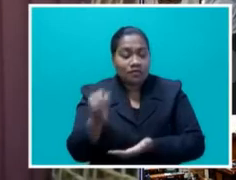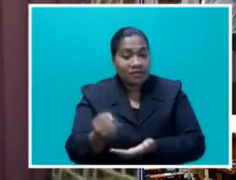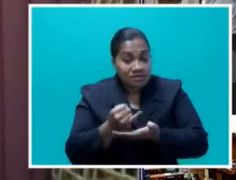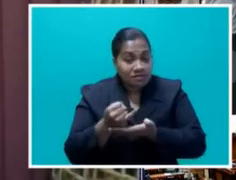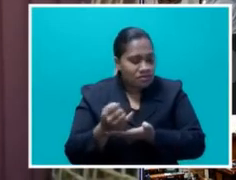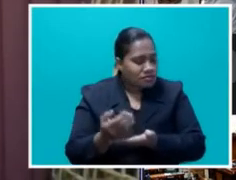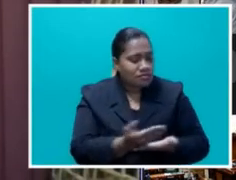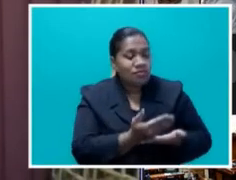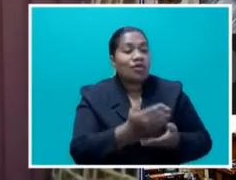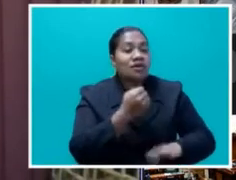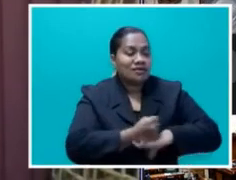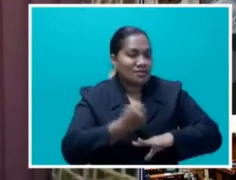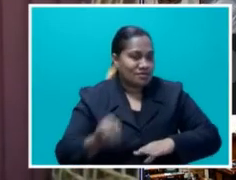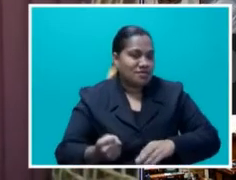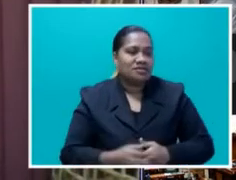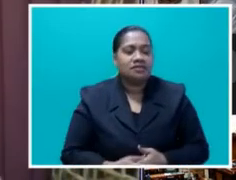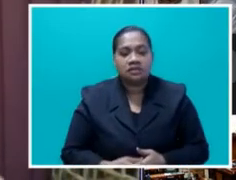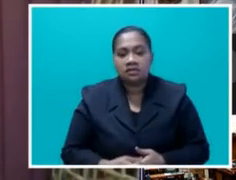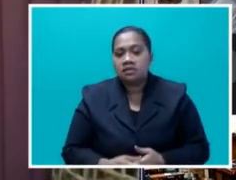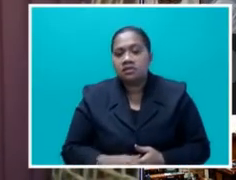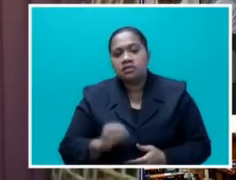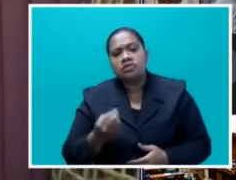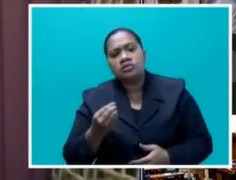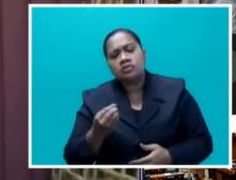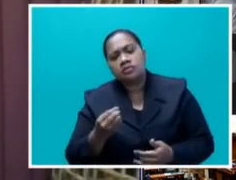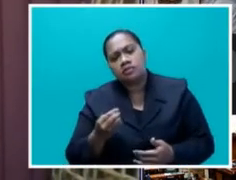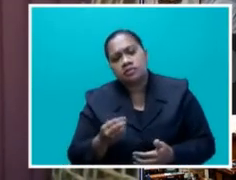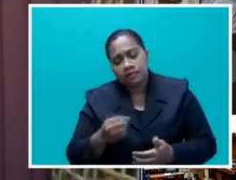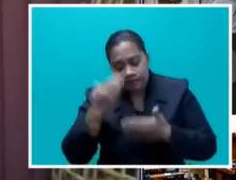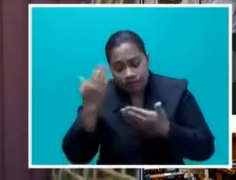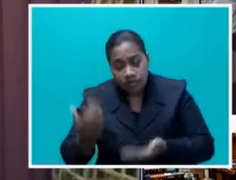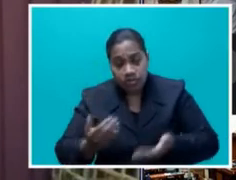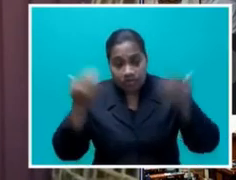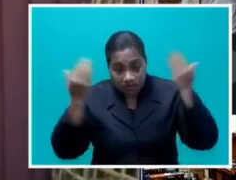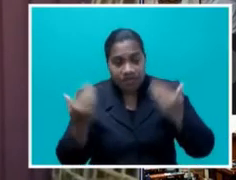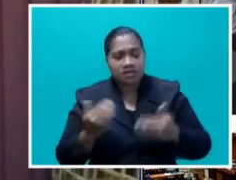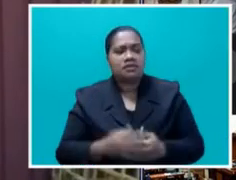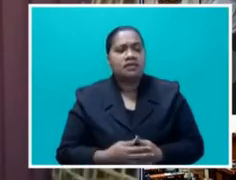government. Very briefly, Honourable Speaker, the process of construction of ice plant